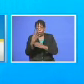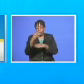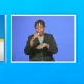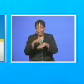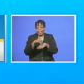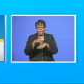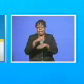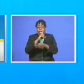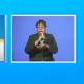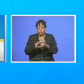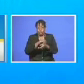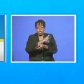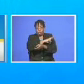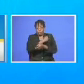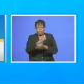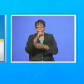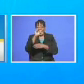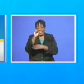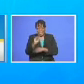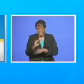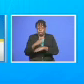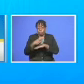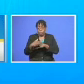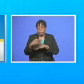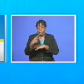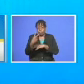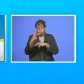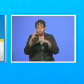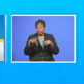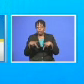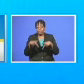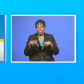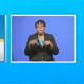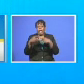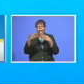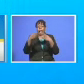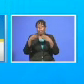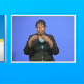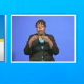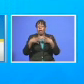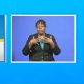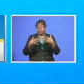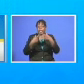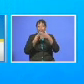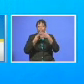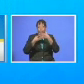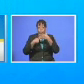West, and South Beach as well had two ventilated patients over the last 72